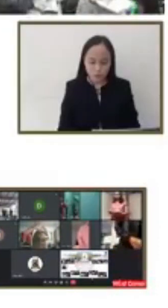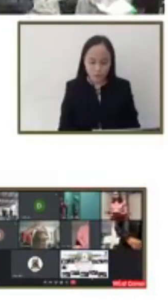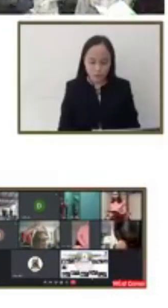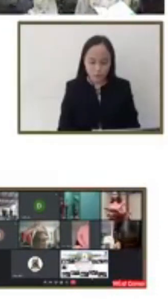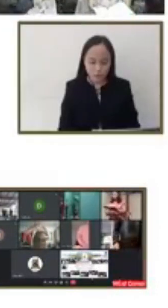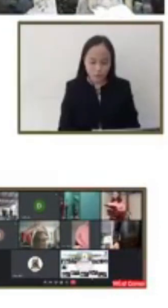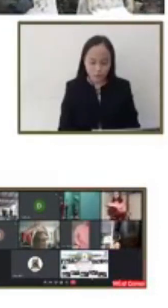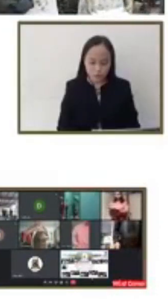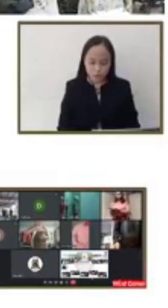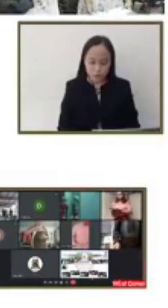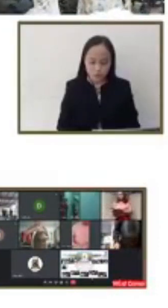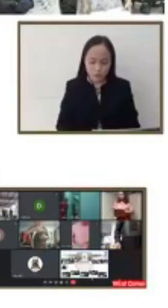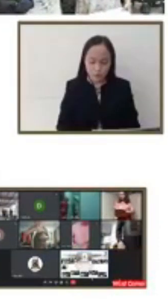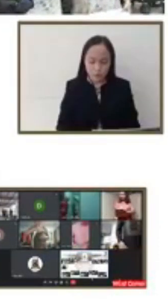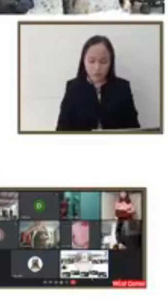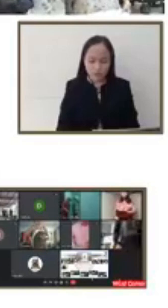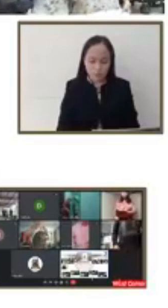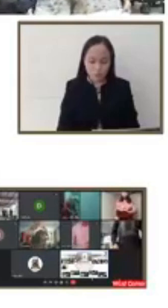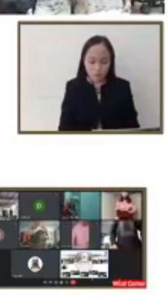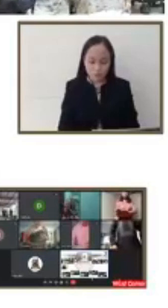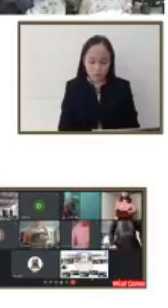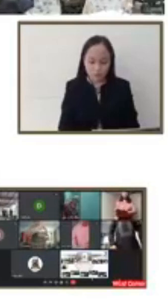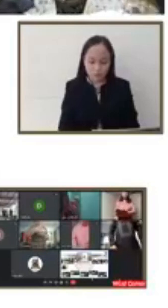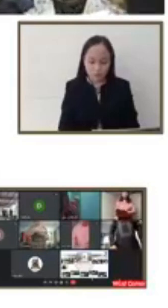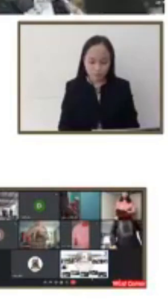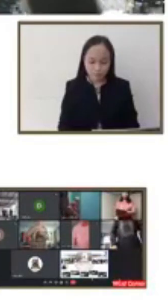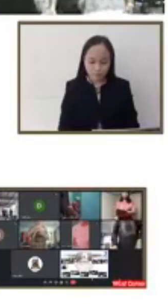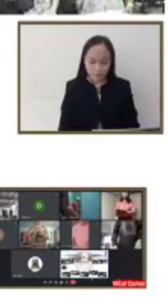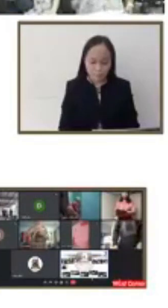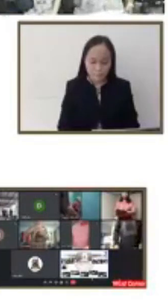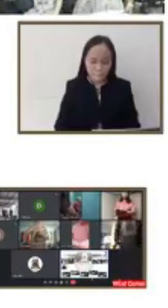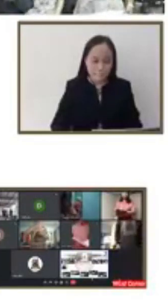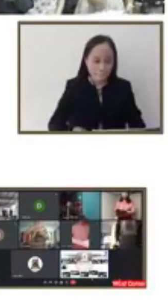All right, this morning I preach about